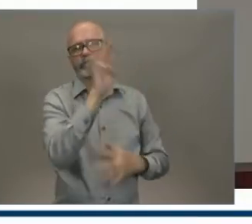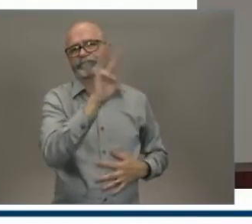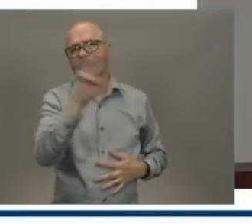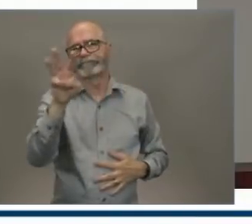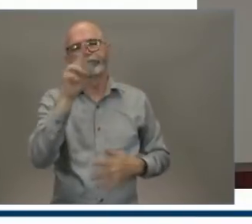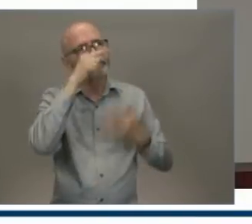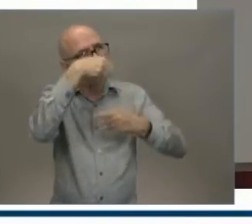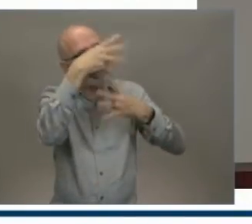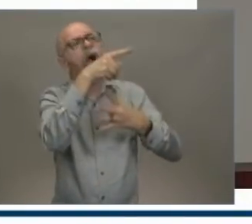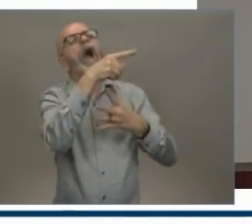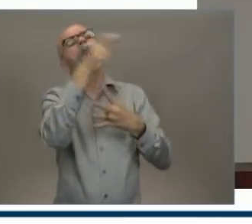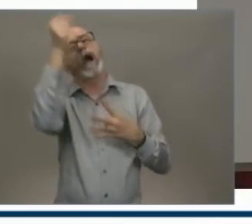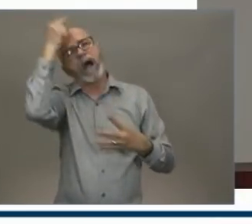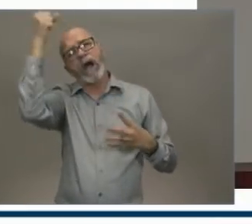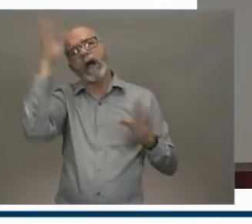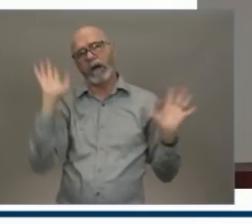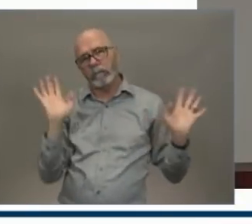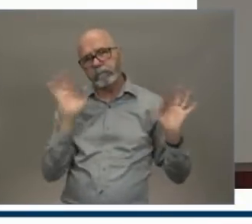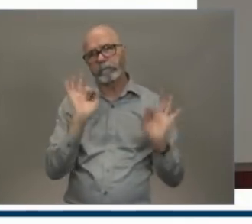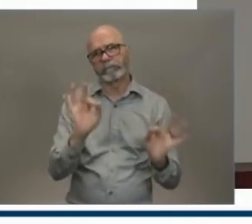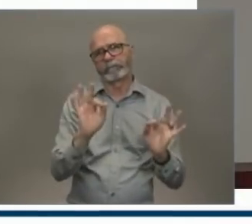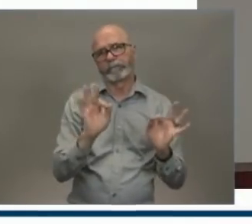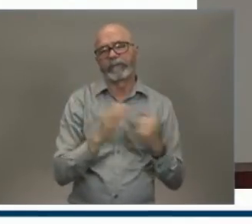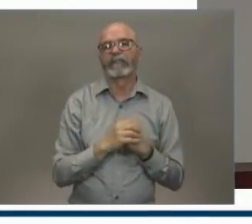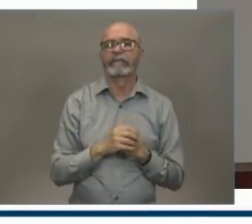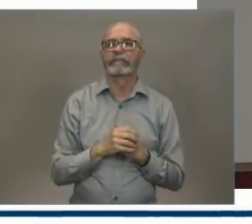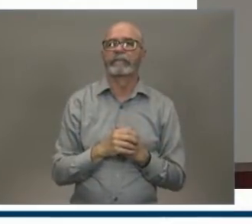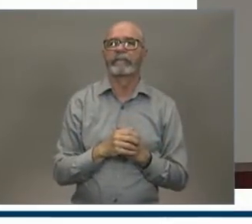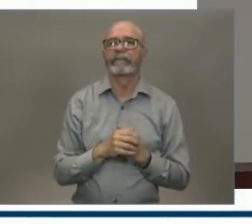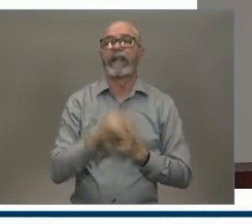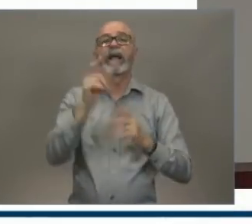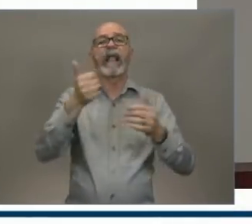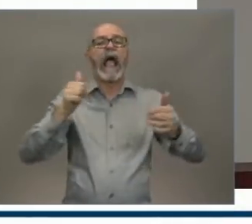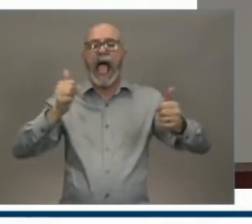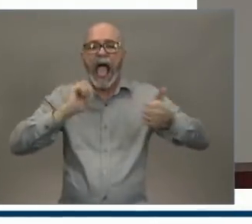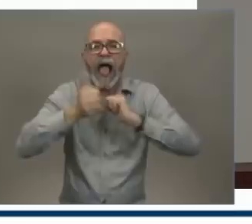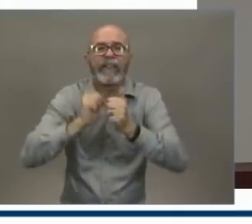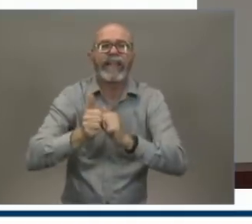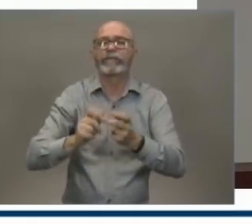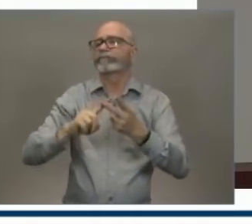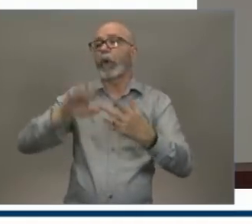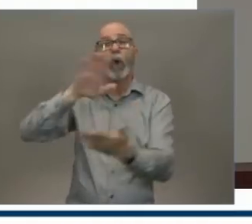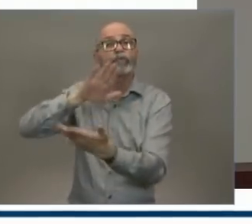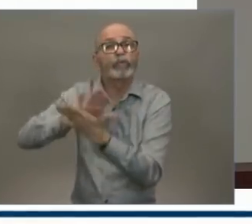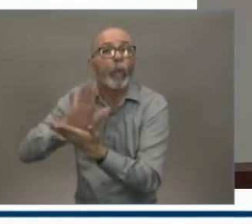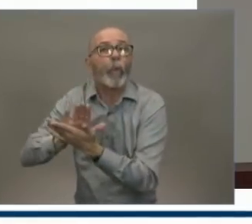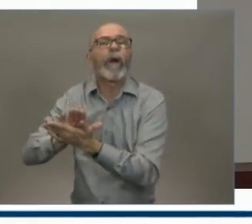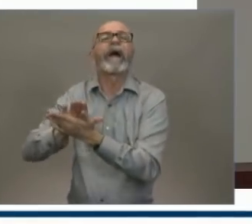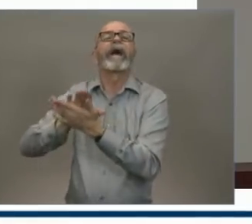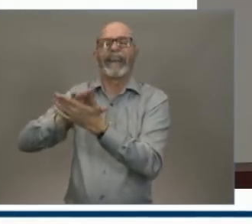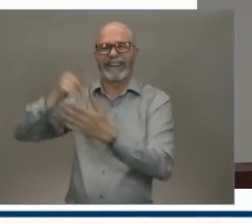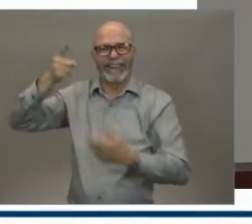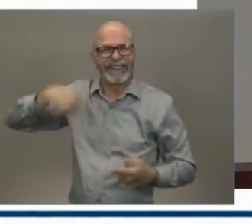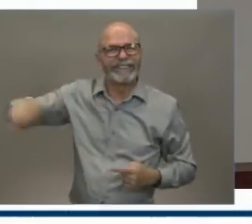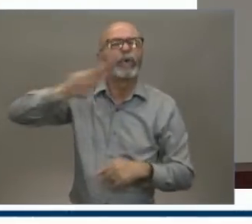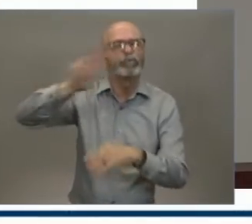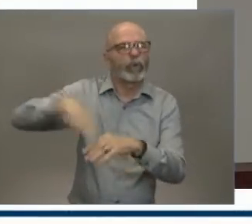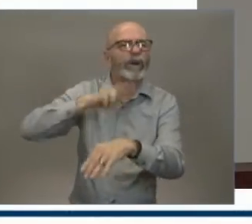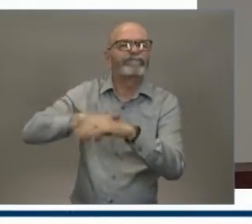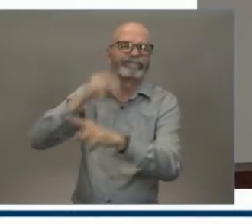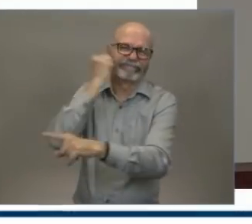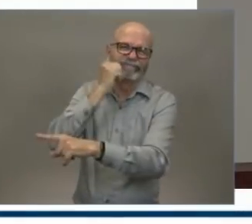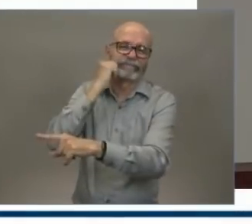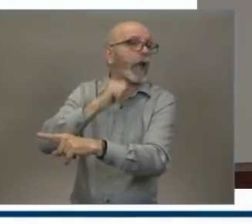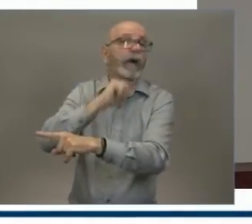School Athletic Federation, and they will be allowing normal regional play, but they will not be having provincial competitions or